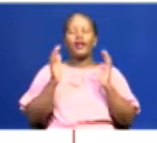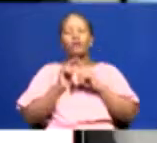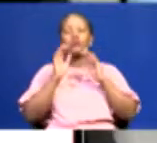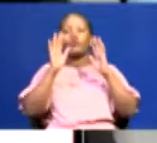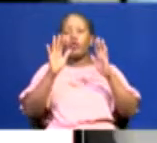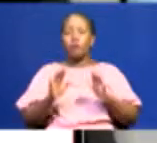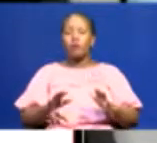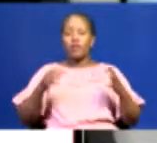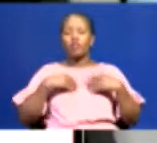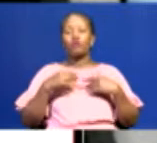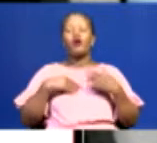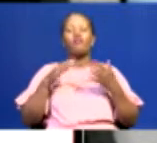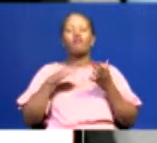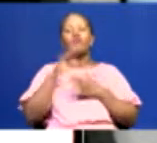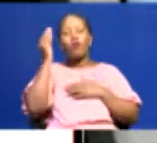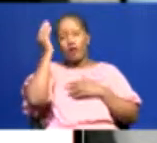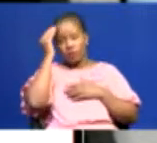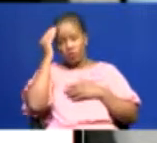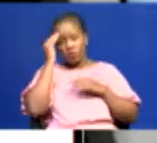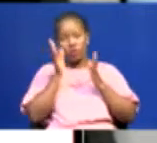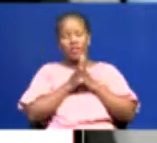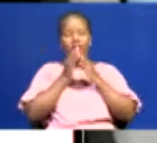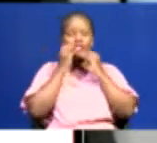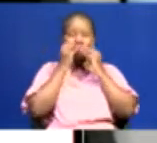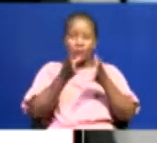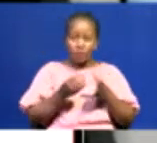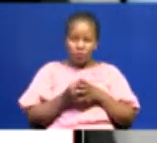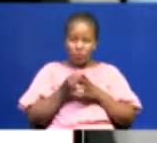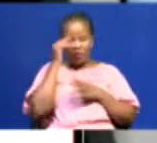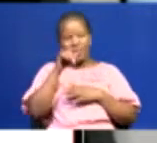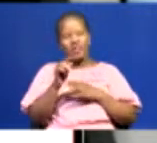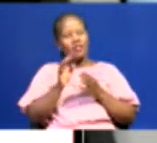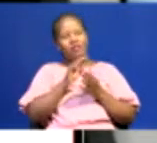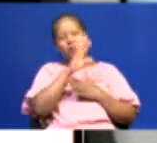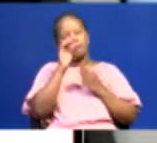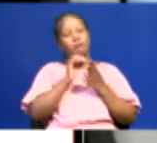education, yes, and you know, information around that, because that's a general film. Now let's talk about, you know,